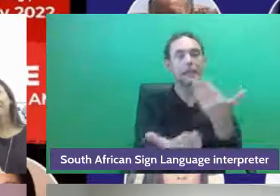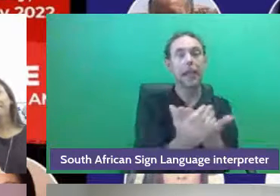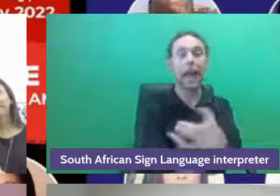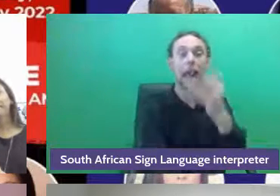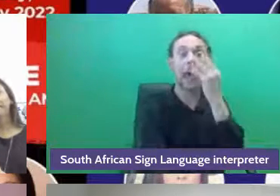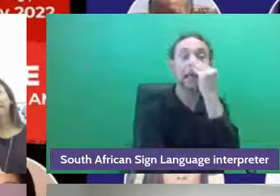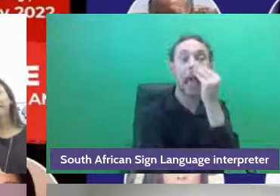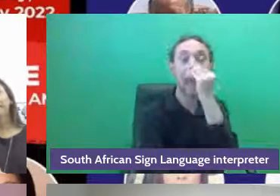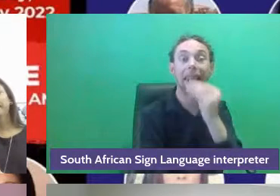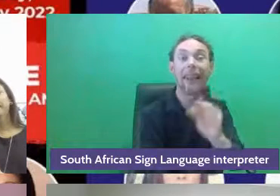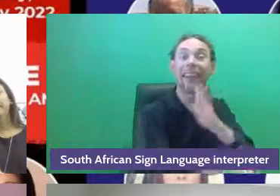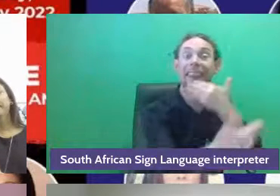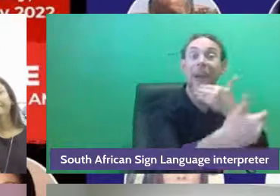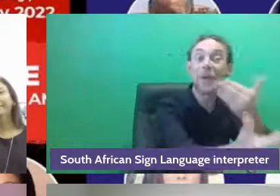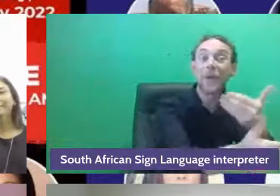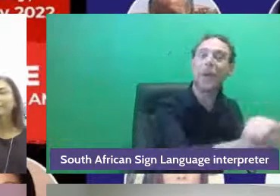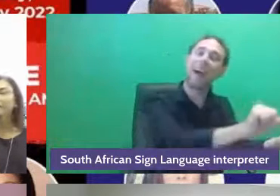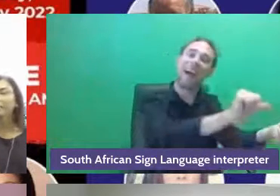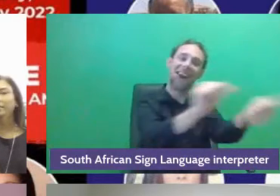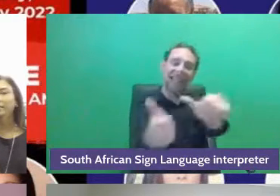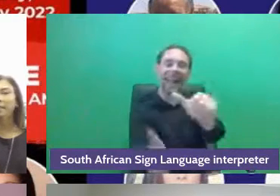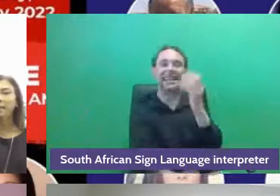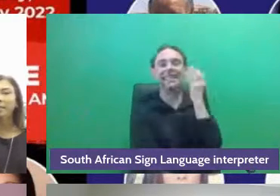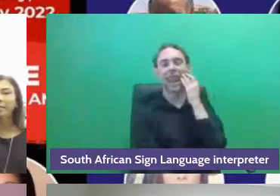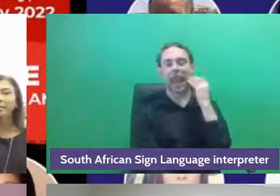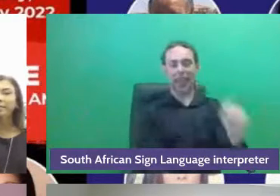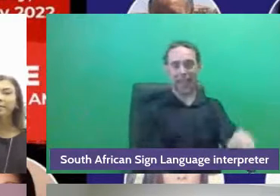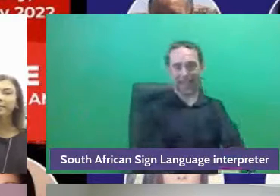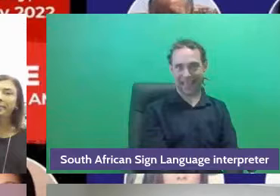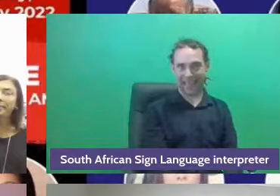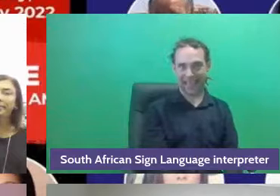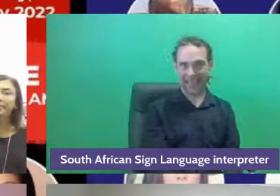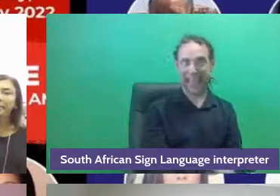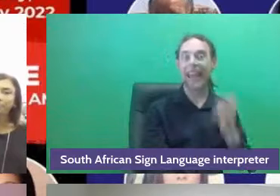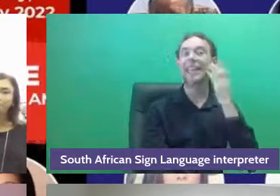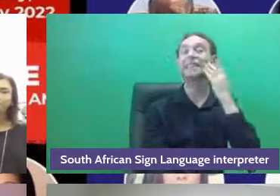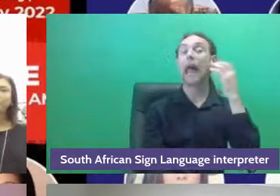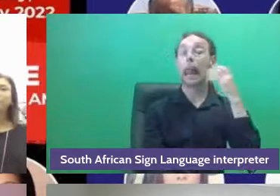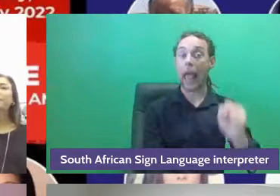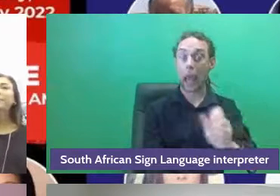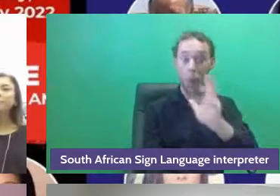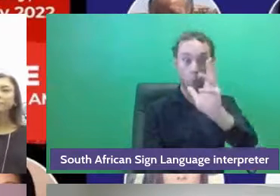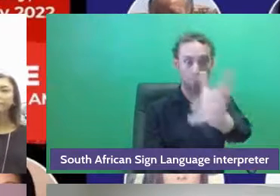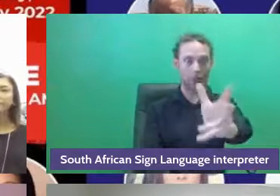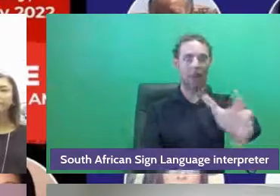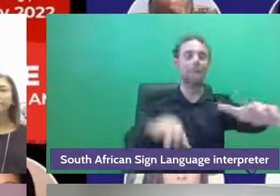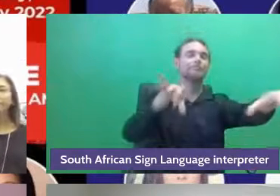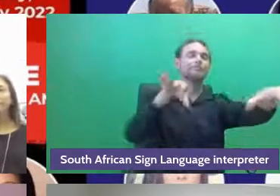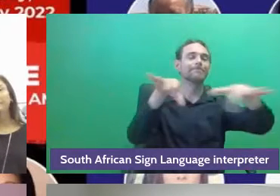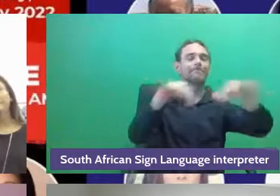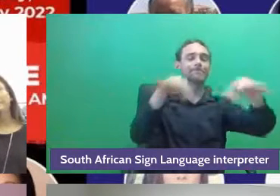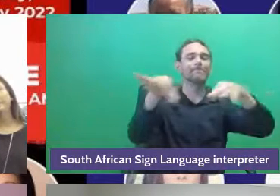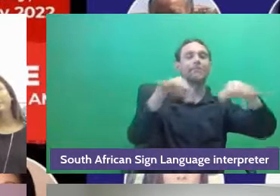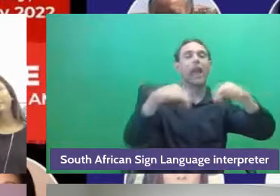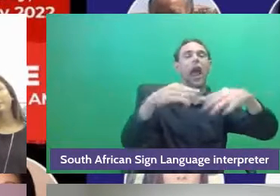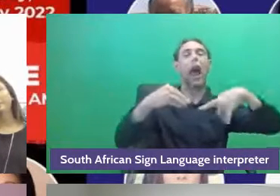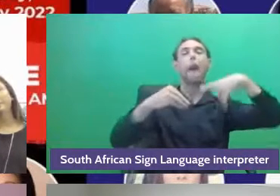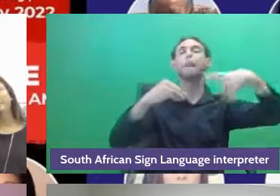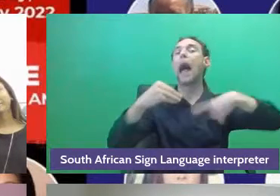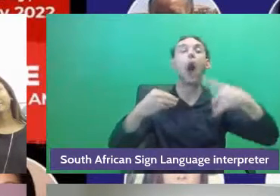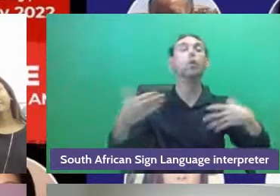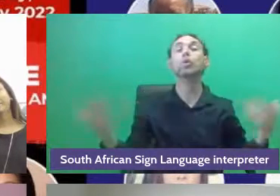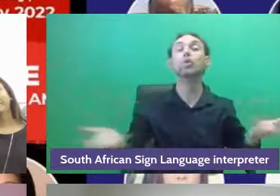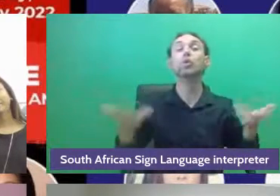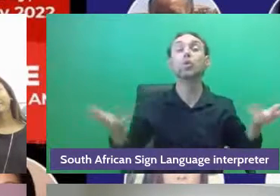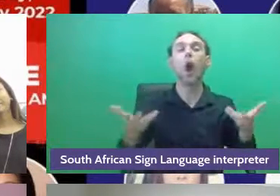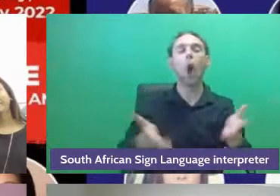now we will be moving to Sanele, and Sanele will be talking more about the